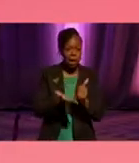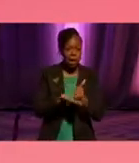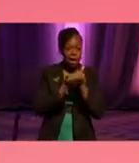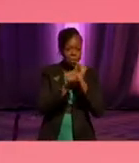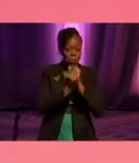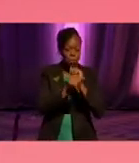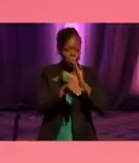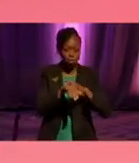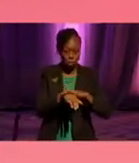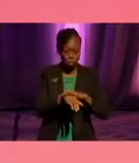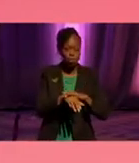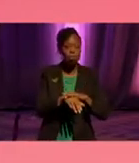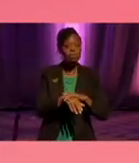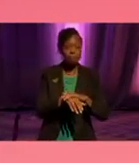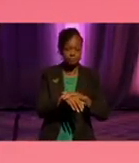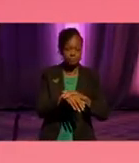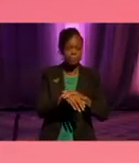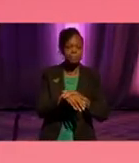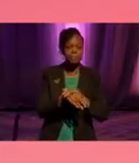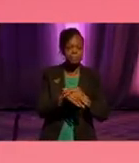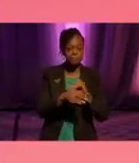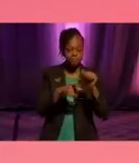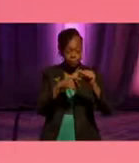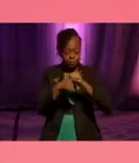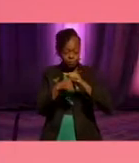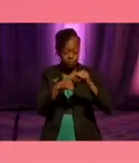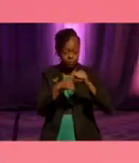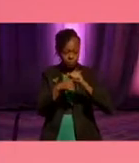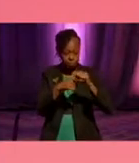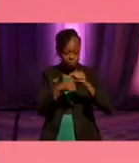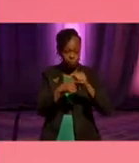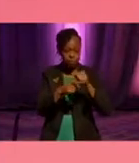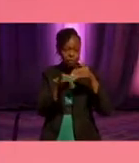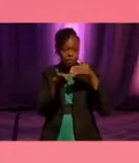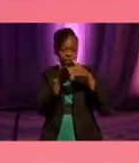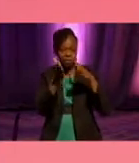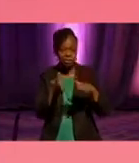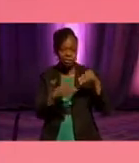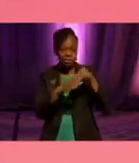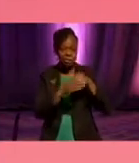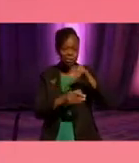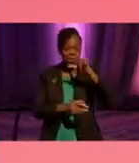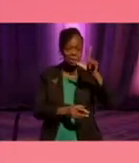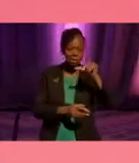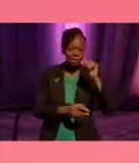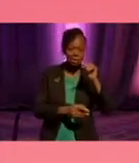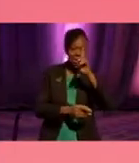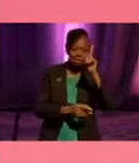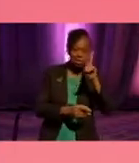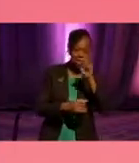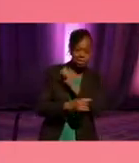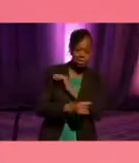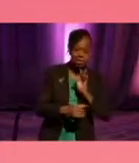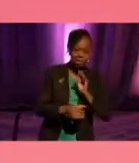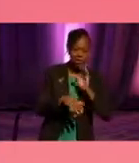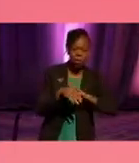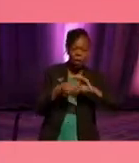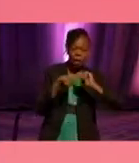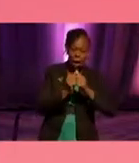work on was to train physicians and labor and delivery staff on how to actually implement